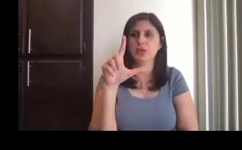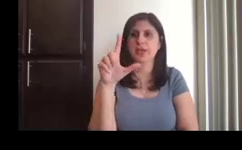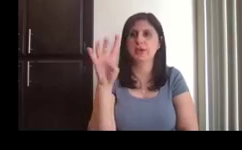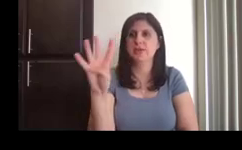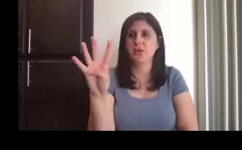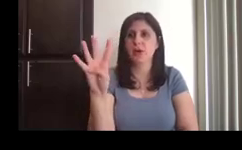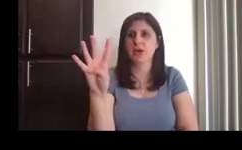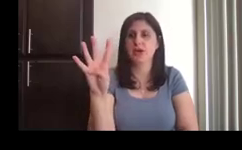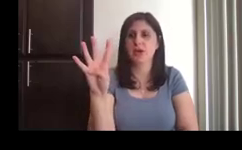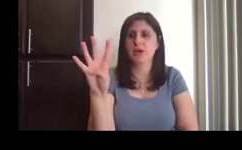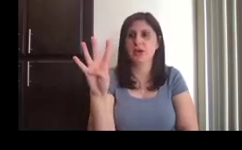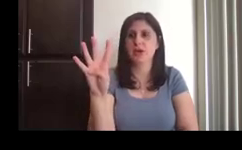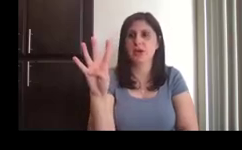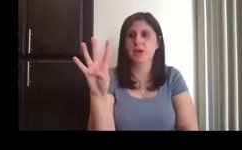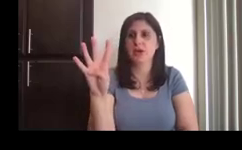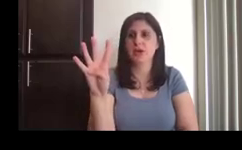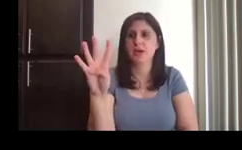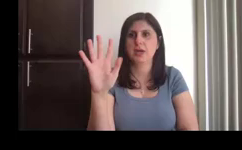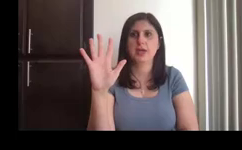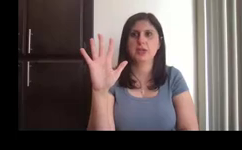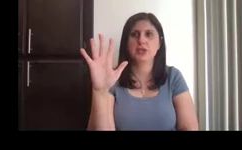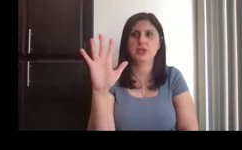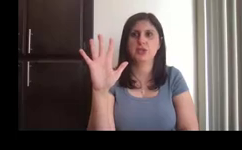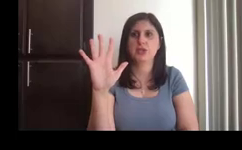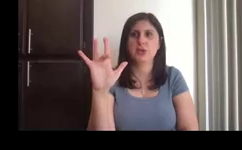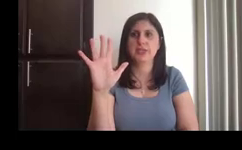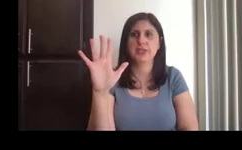24, 24,